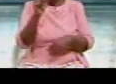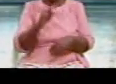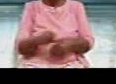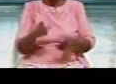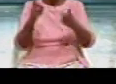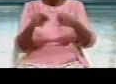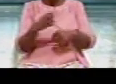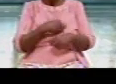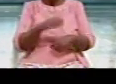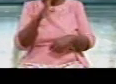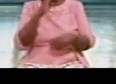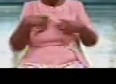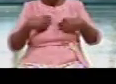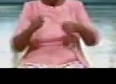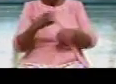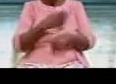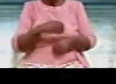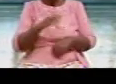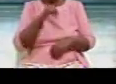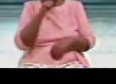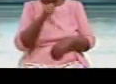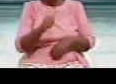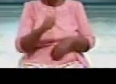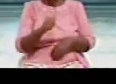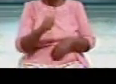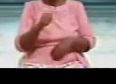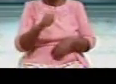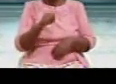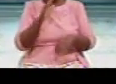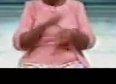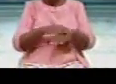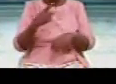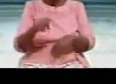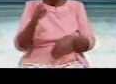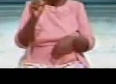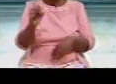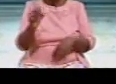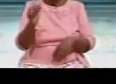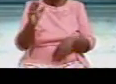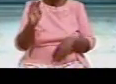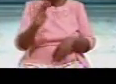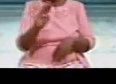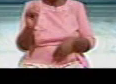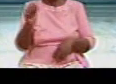be healed, and not on the Sabbath day. In